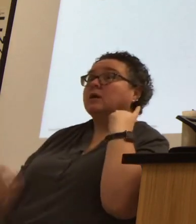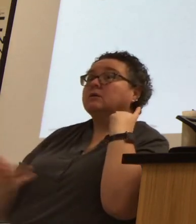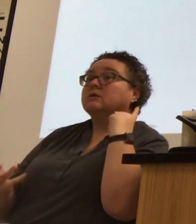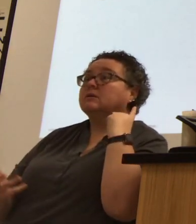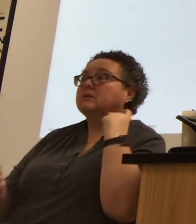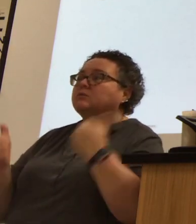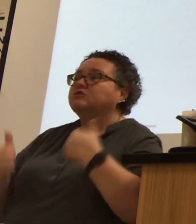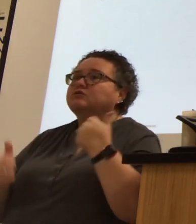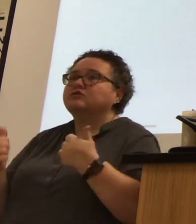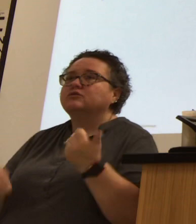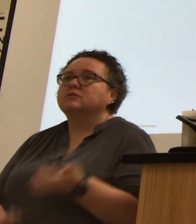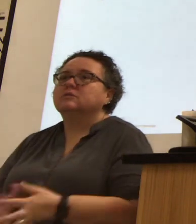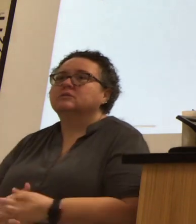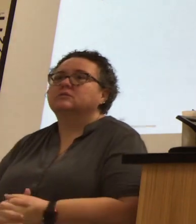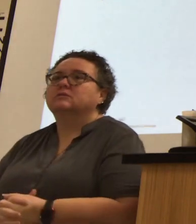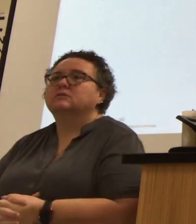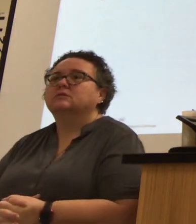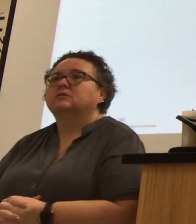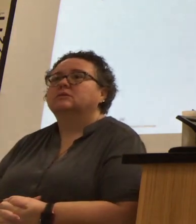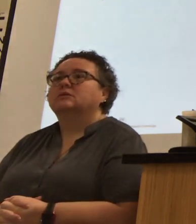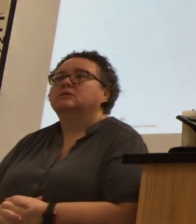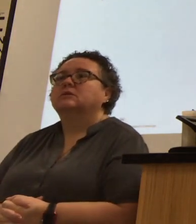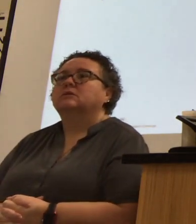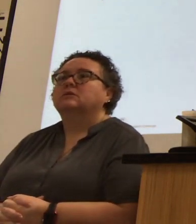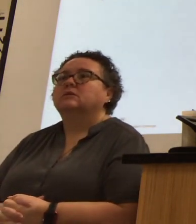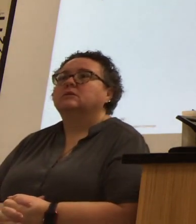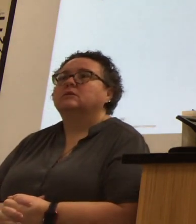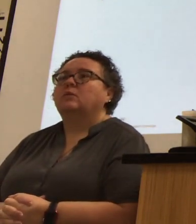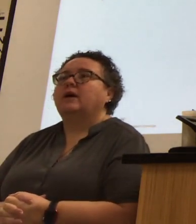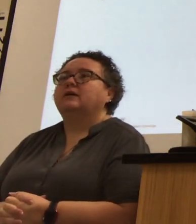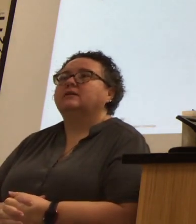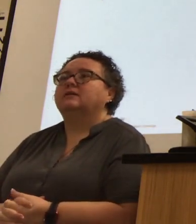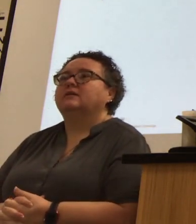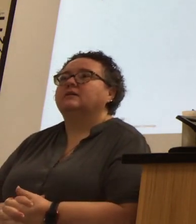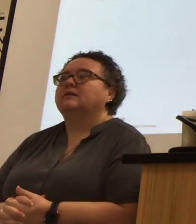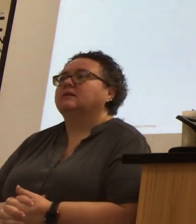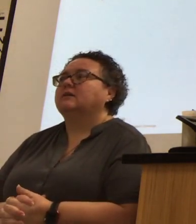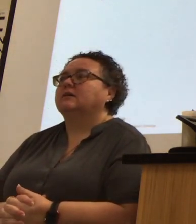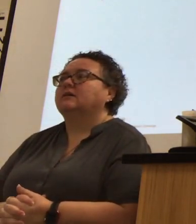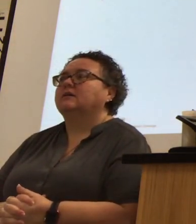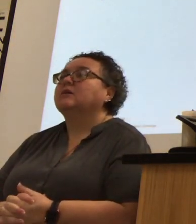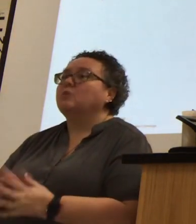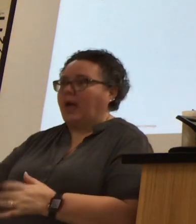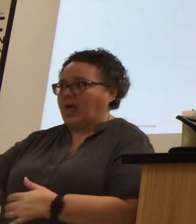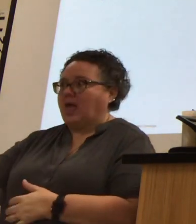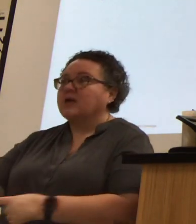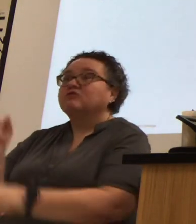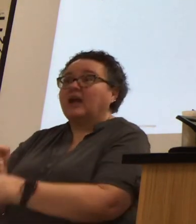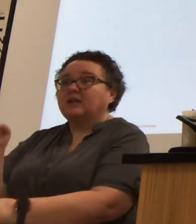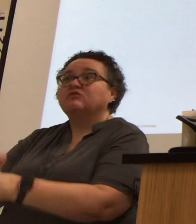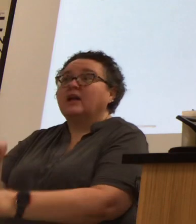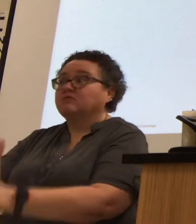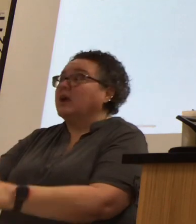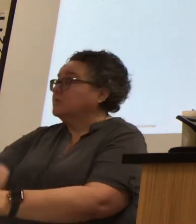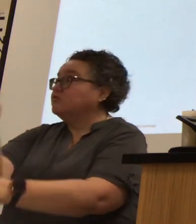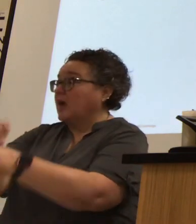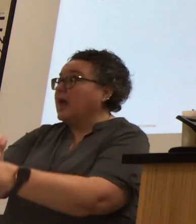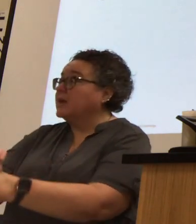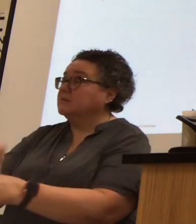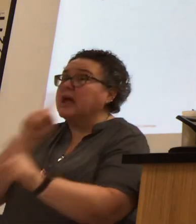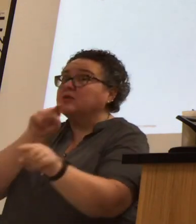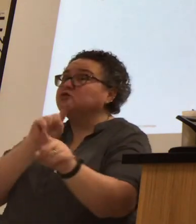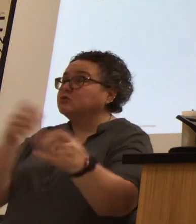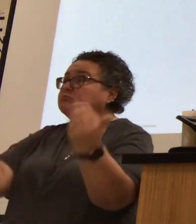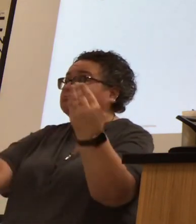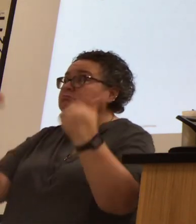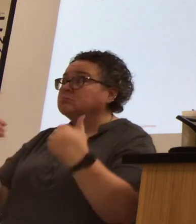Y. Yeah, why is more medial? And write that down.